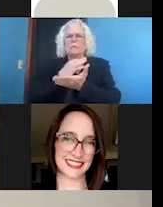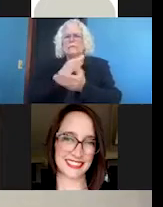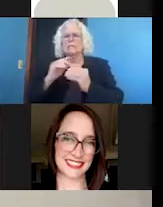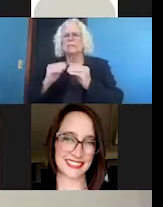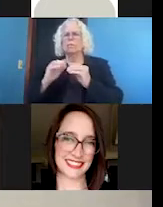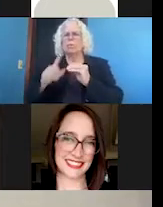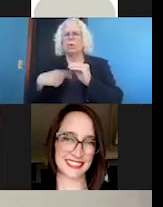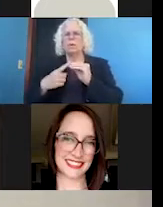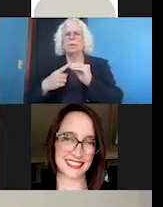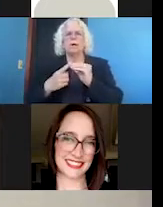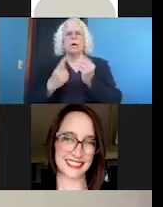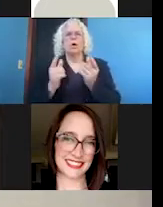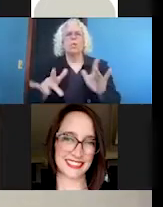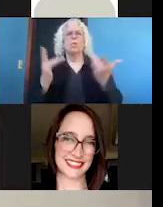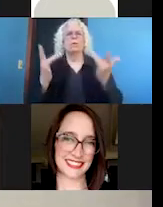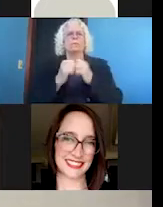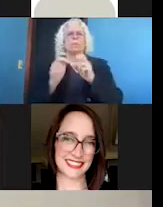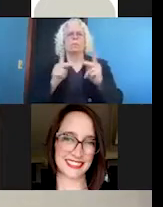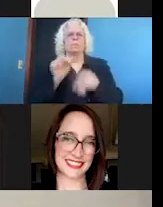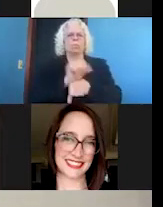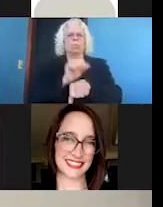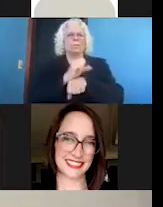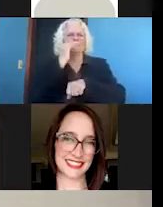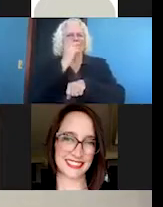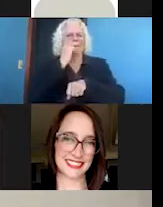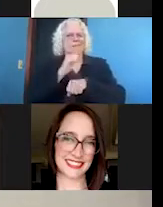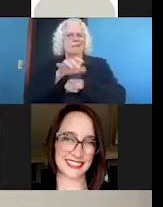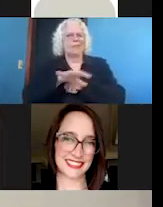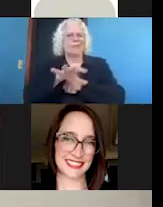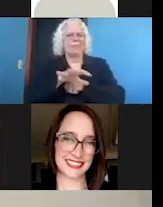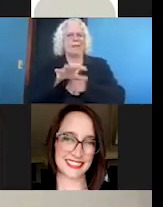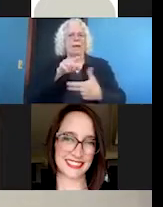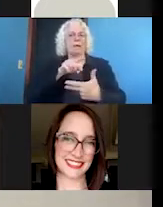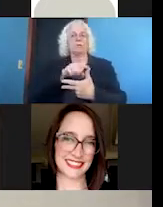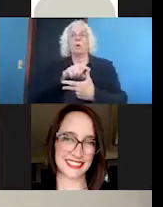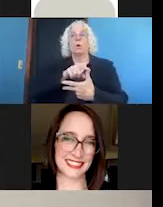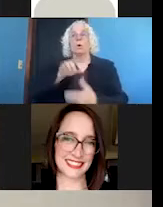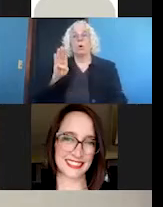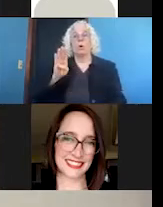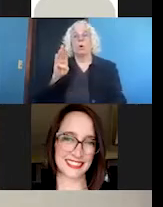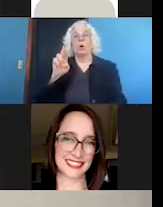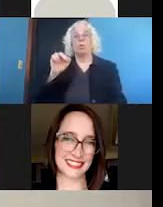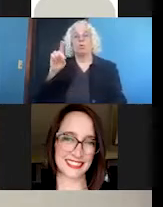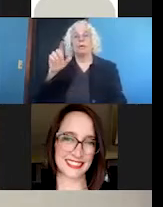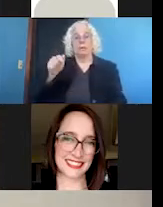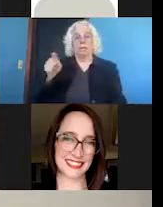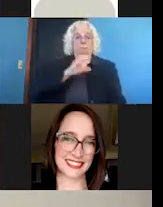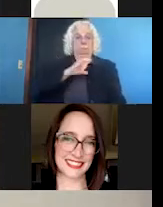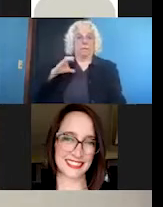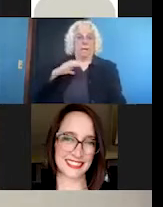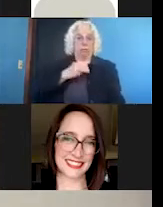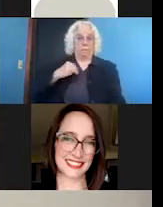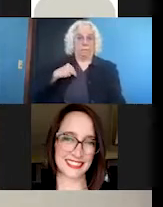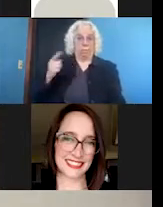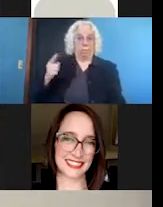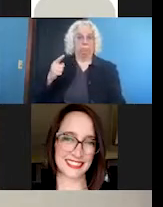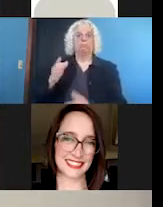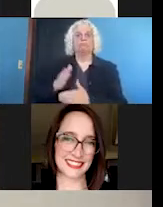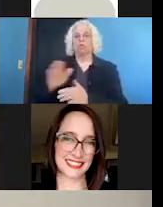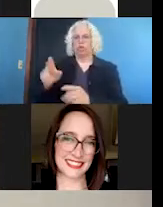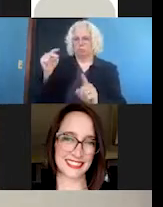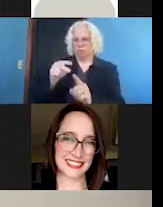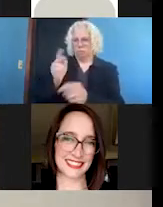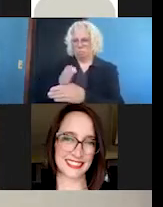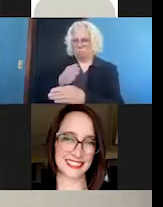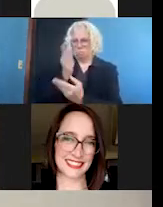on the ground workers. And so Brenda, one of our council members, actually is going to share her perspective on some